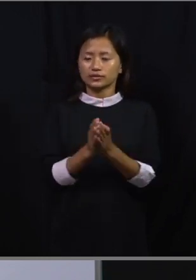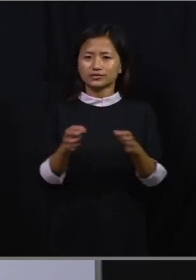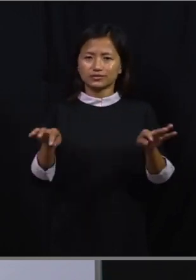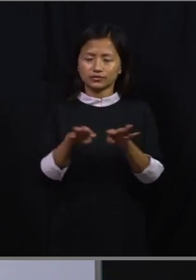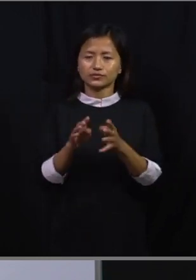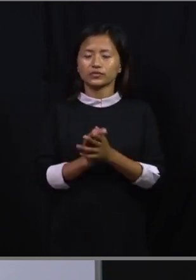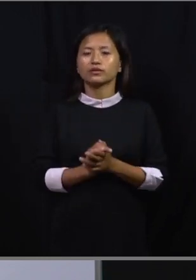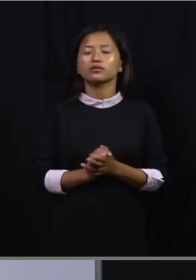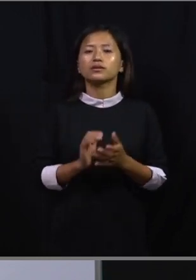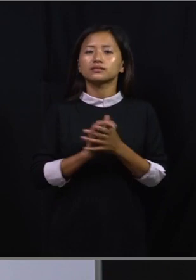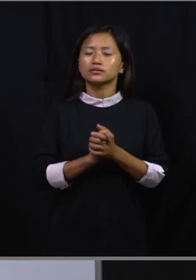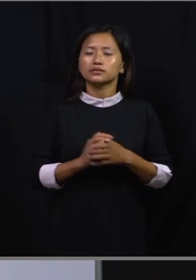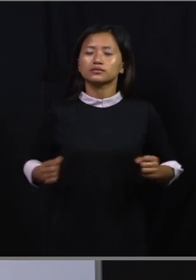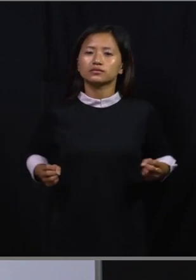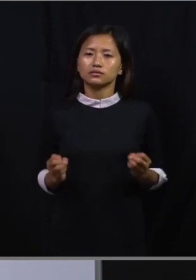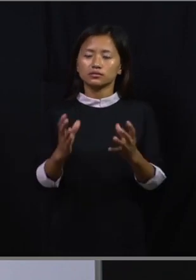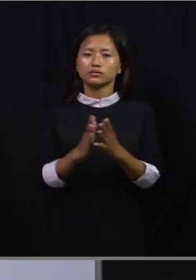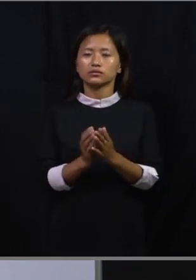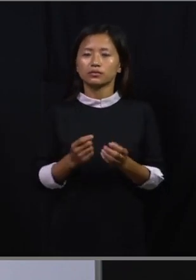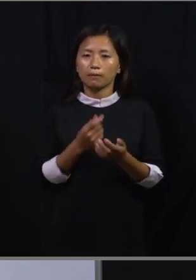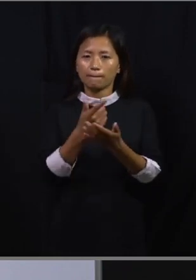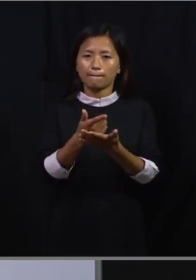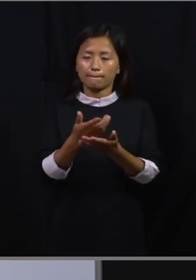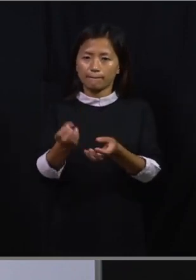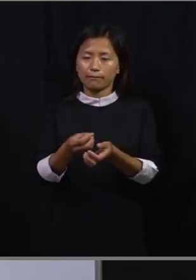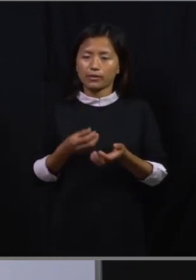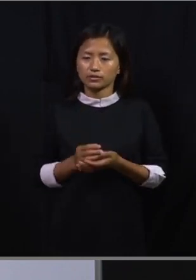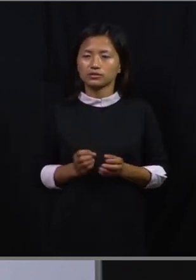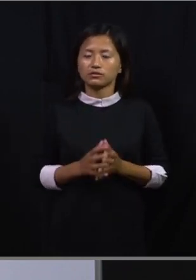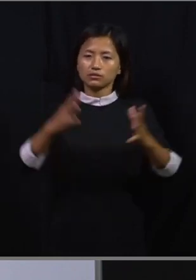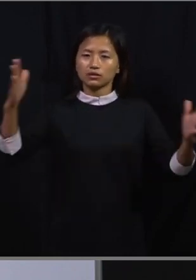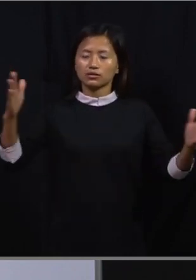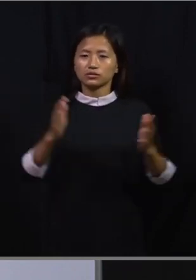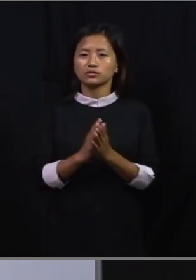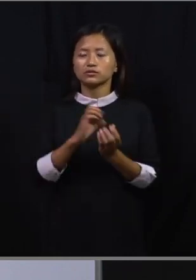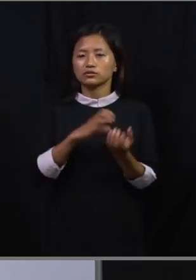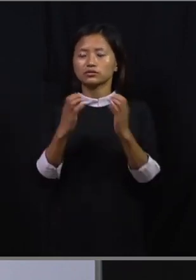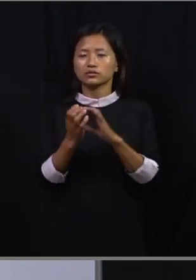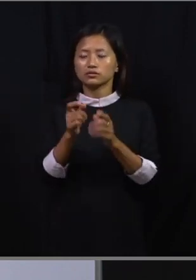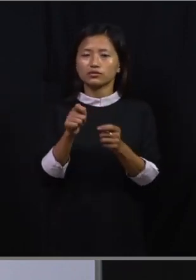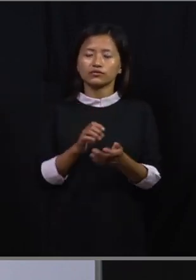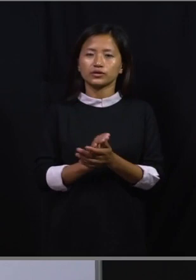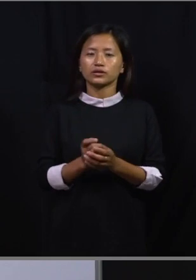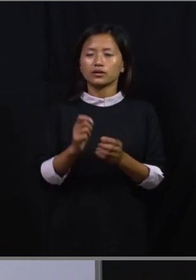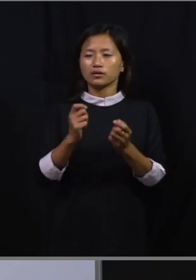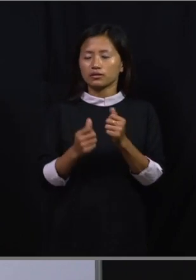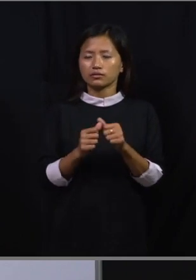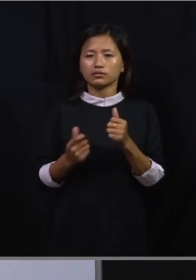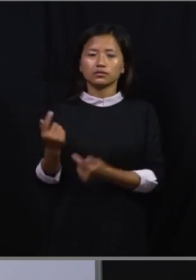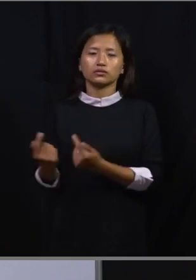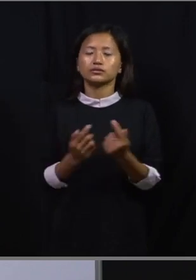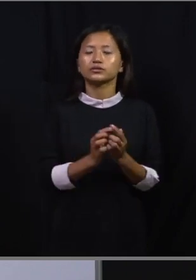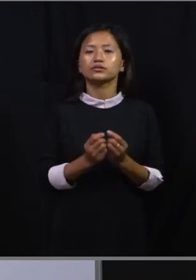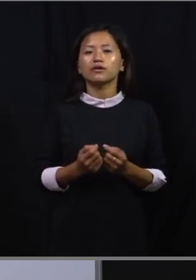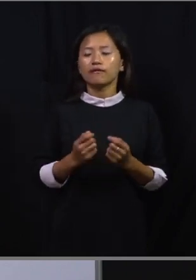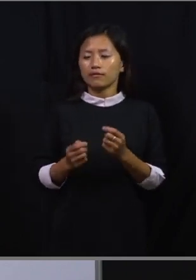Boris Yeltsin, they started to buy these large chunks of agriculture farms as well as industries.